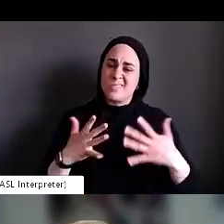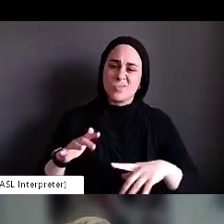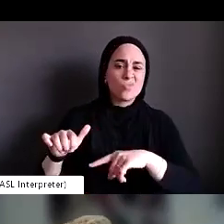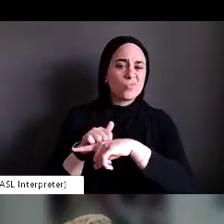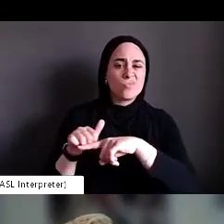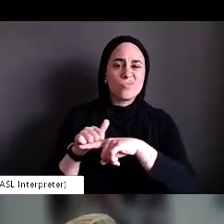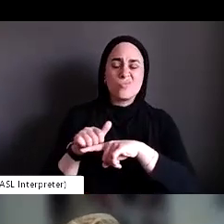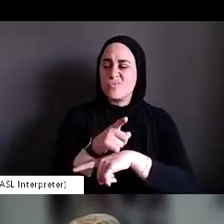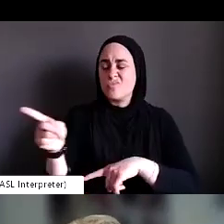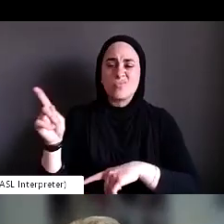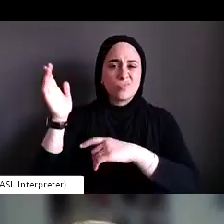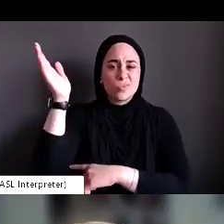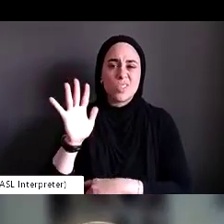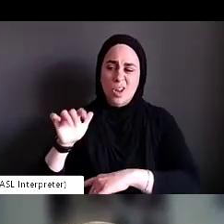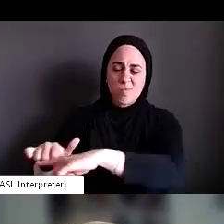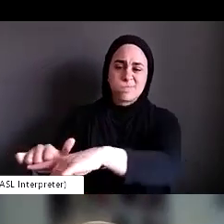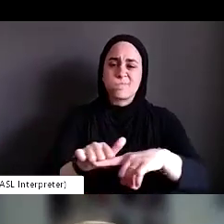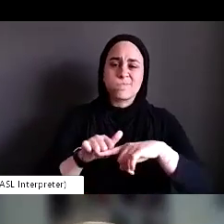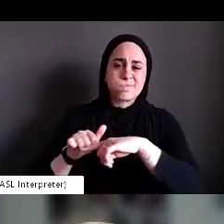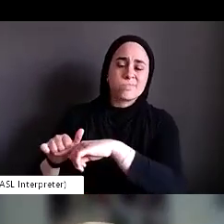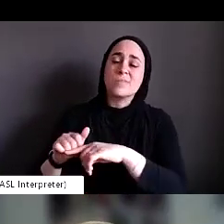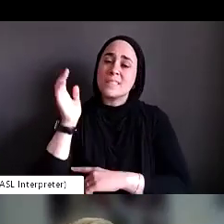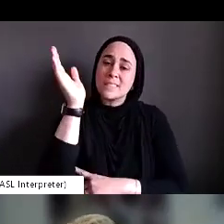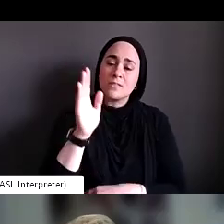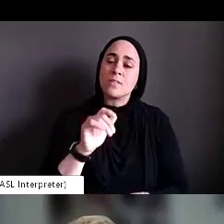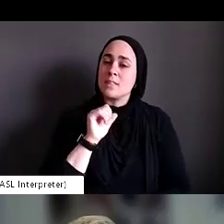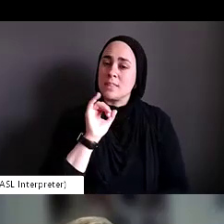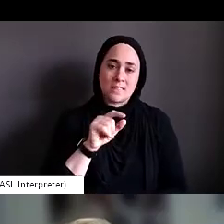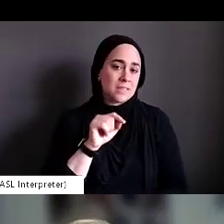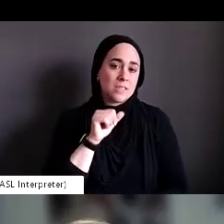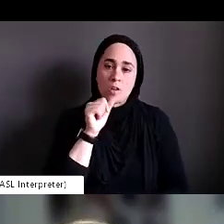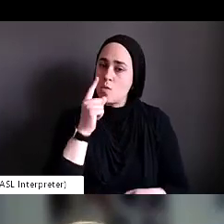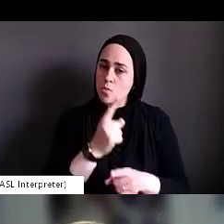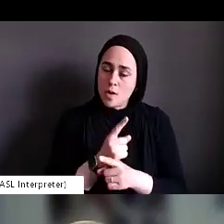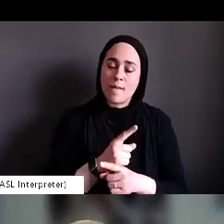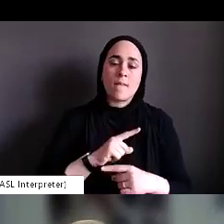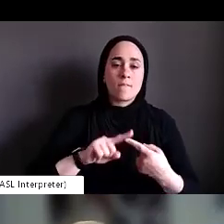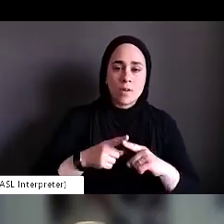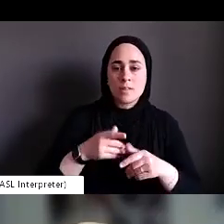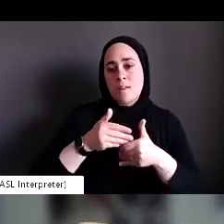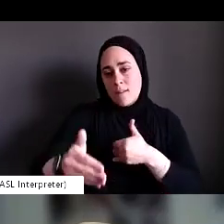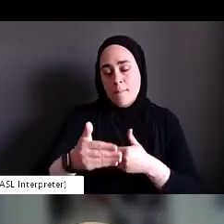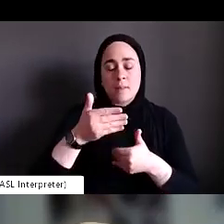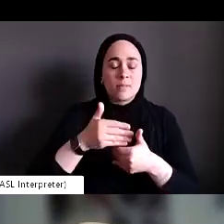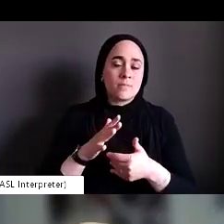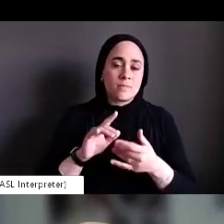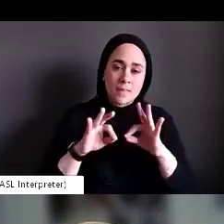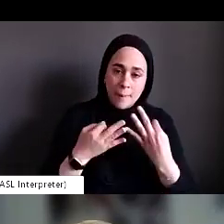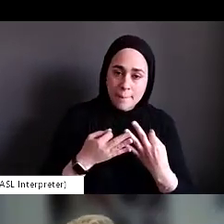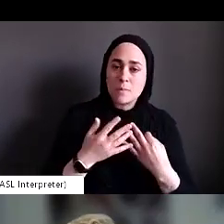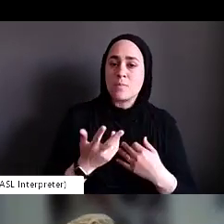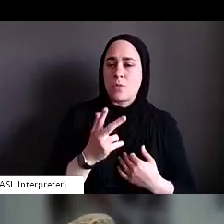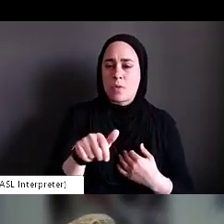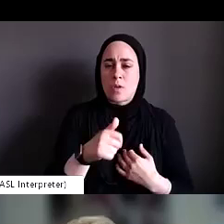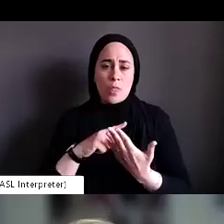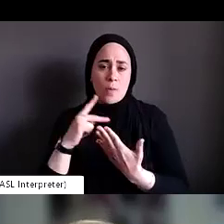who deliver It's Not Right, Friends, Family, and Neighbors, and 3 other programs. And in addition, in BC, we're